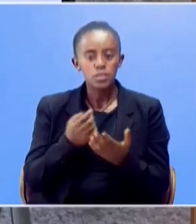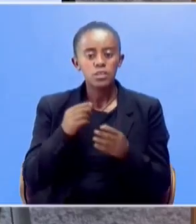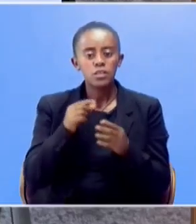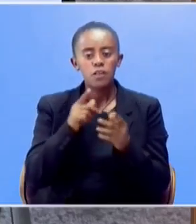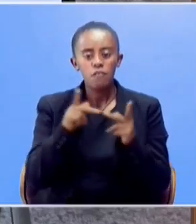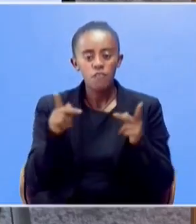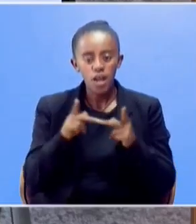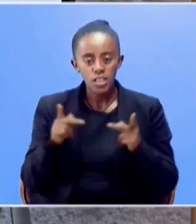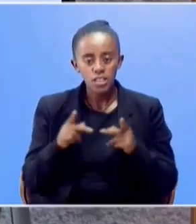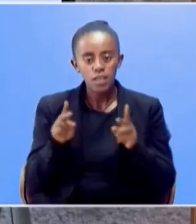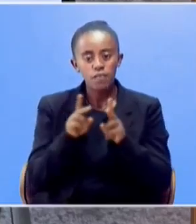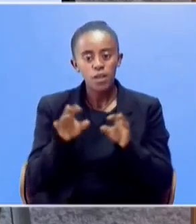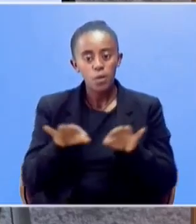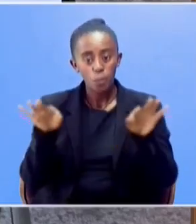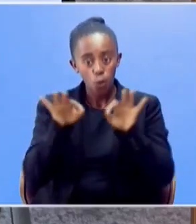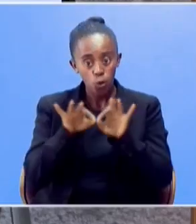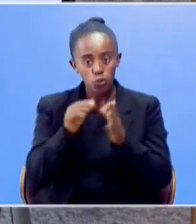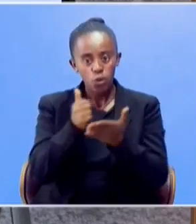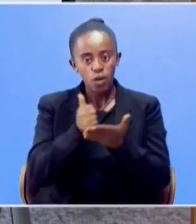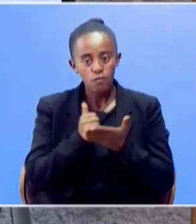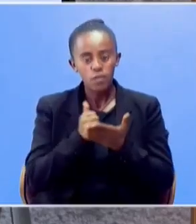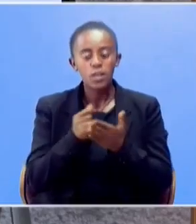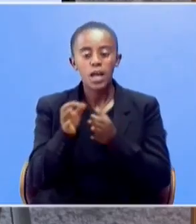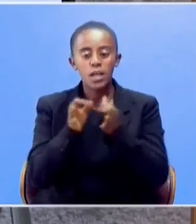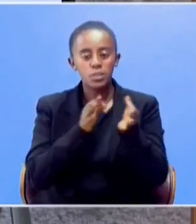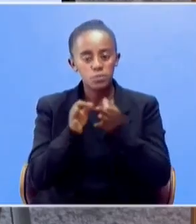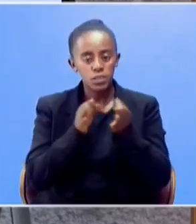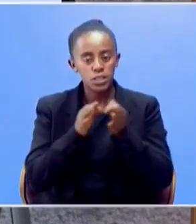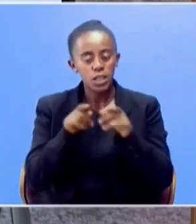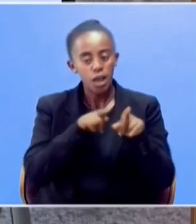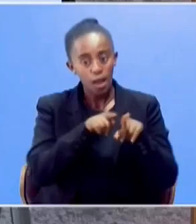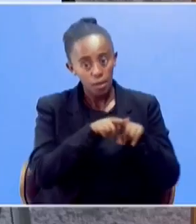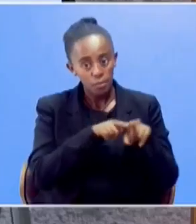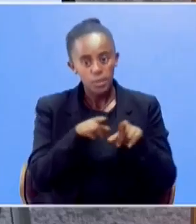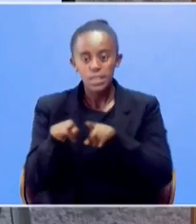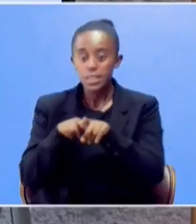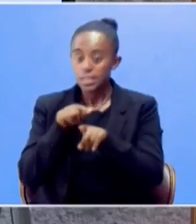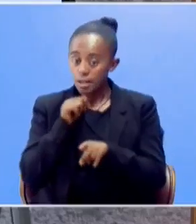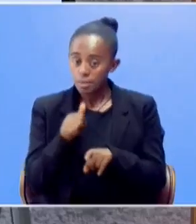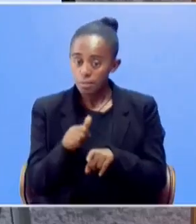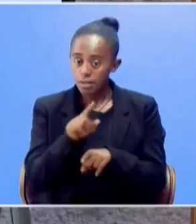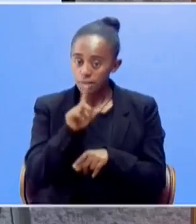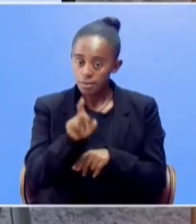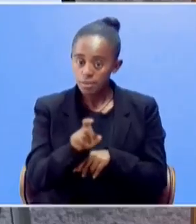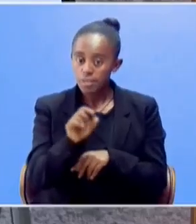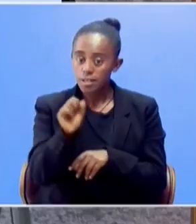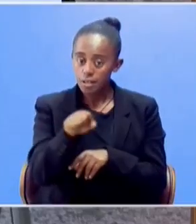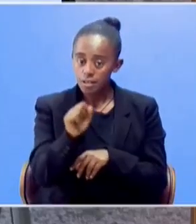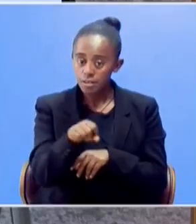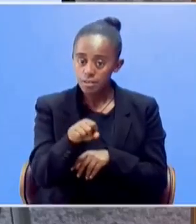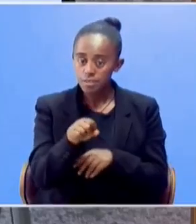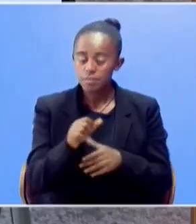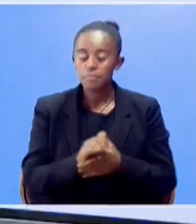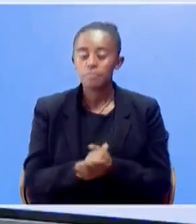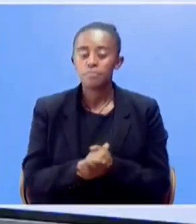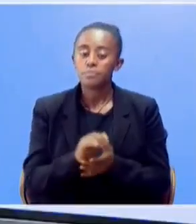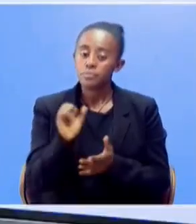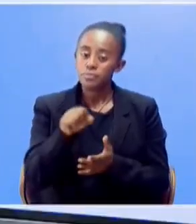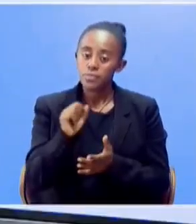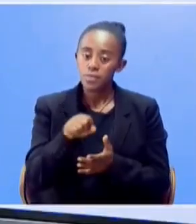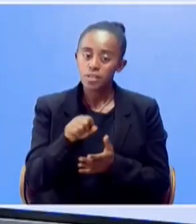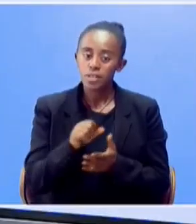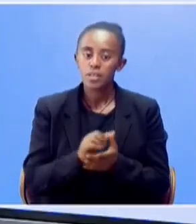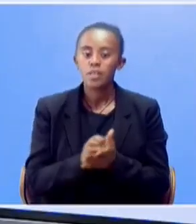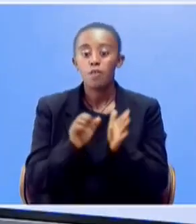very important or helpful in expressing agreement and disagreement? Yes? Yeah?